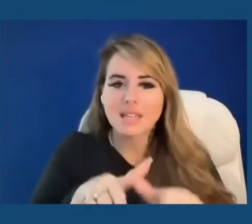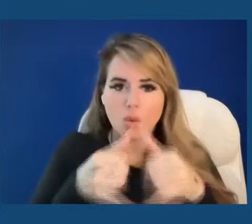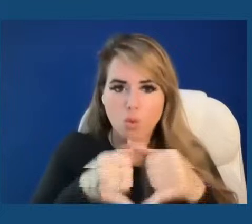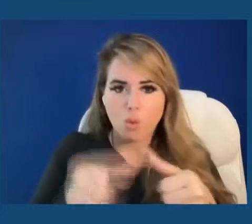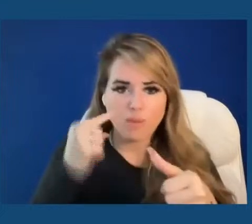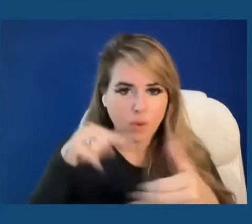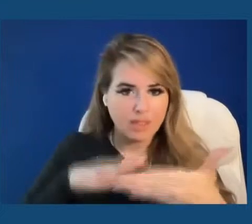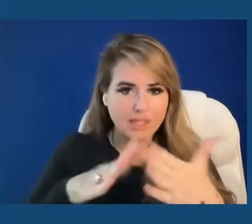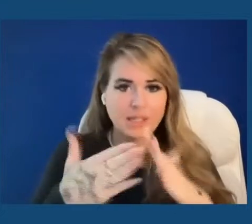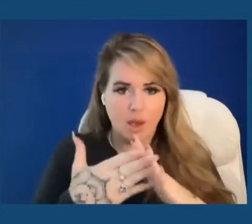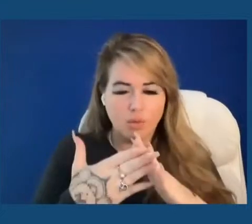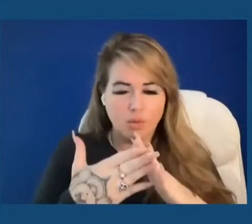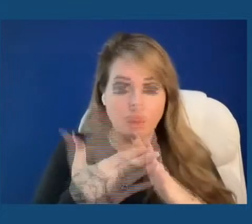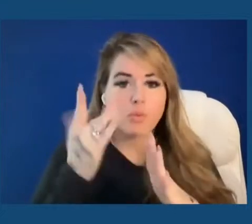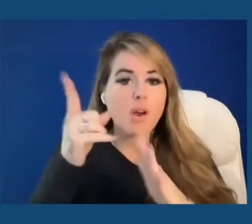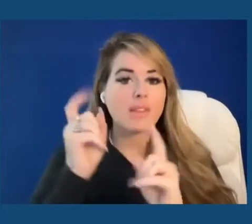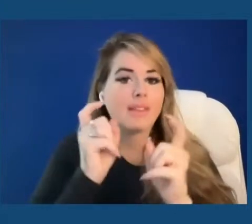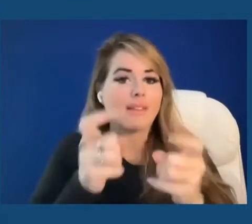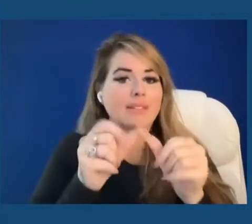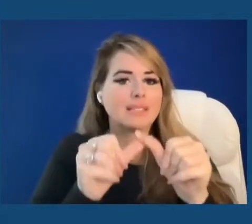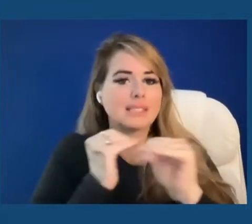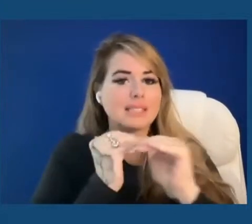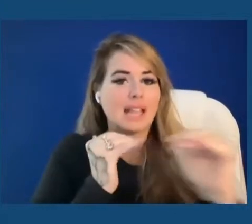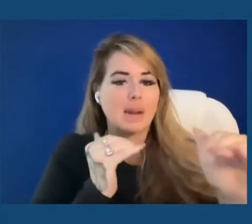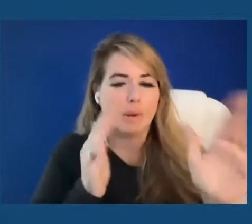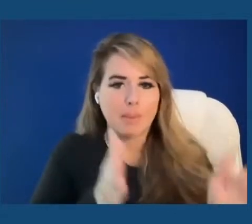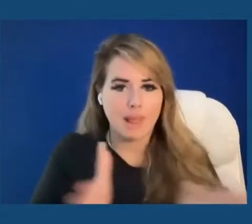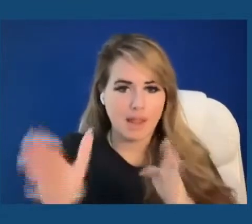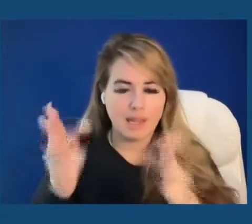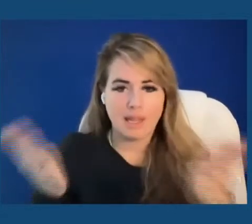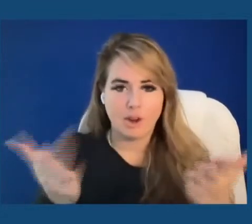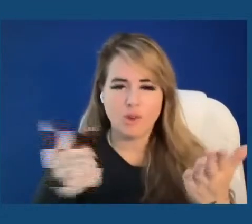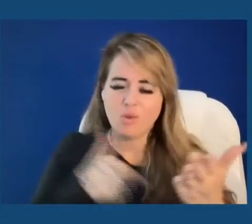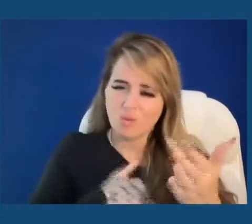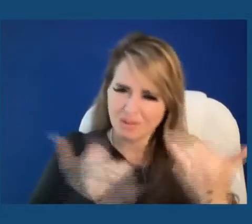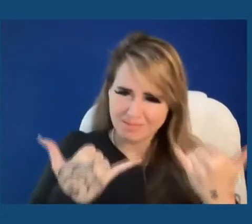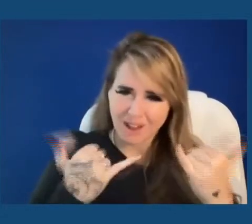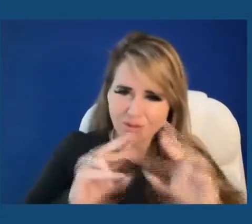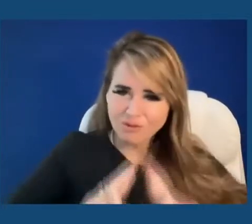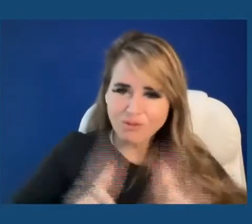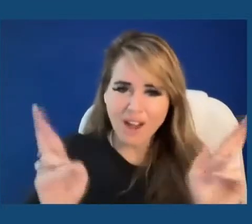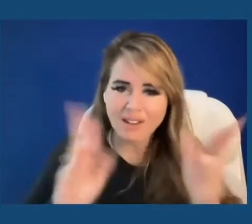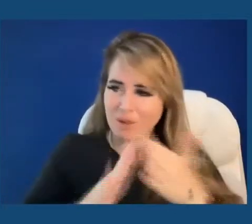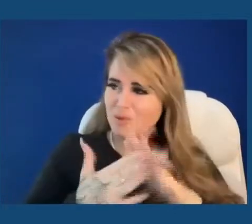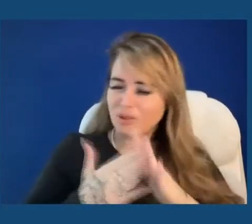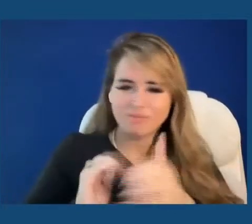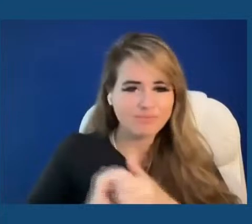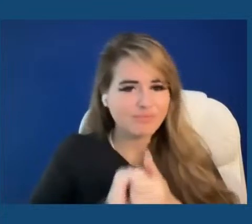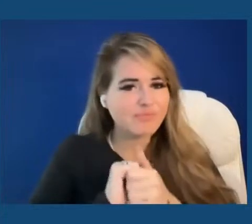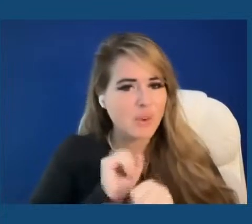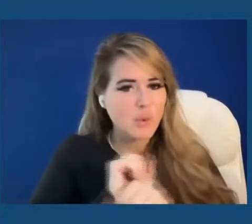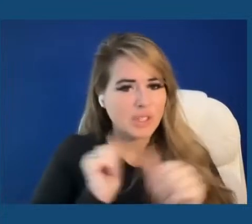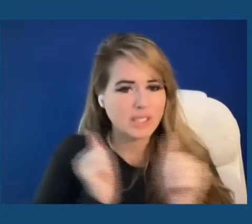for sustainable planning in Montauk, and we stand ready as a community to advance that necessary